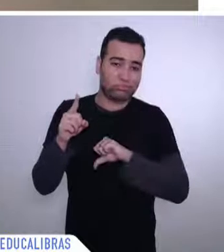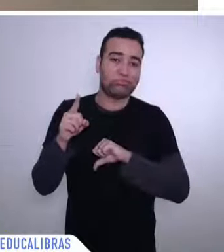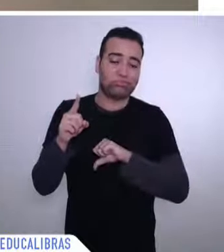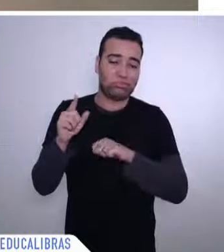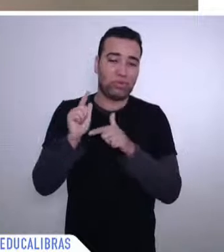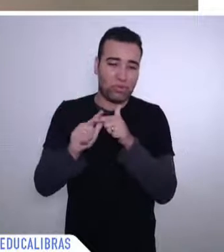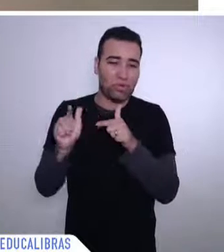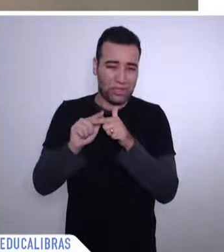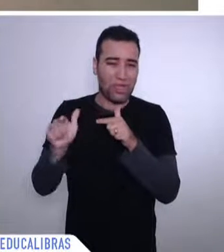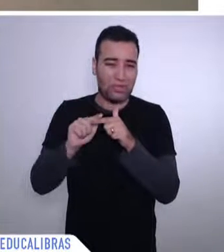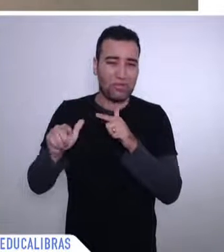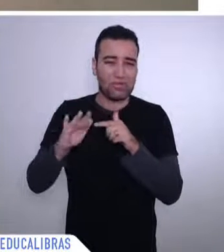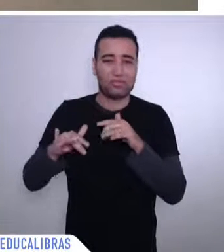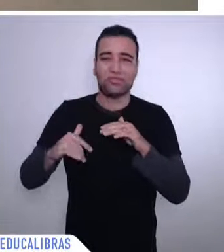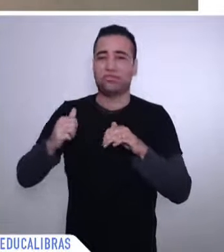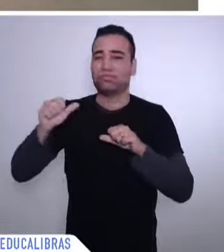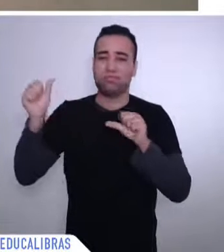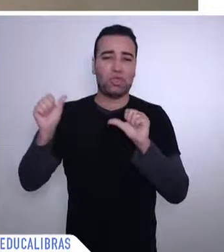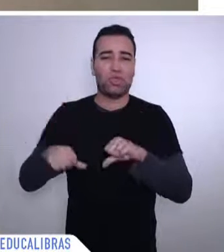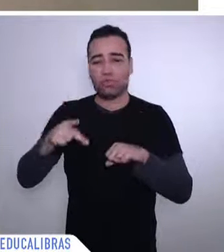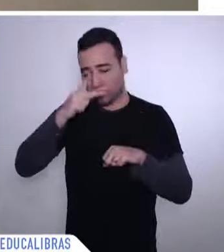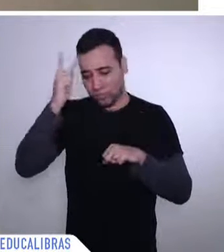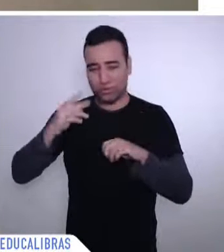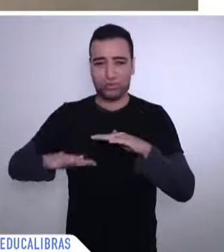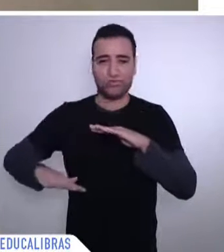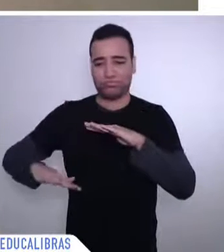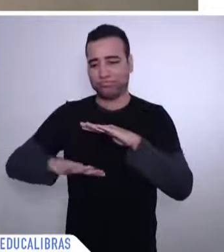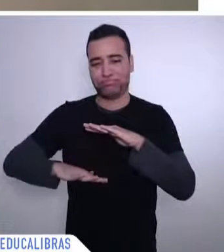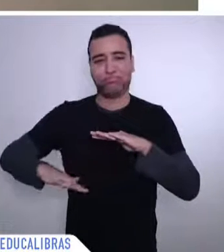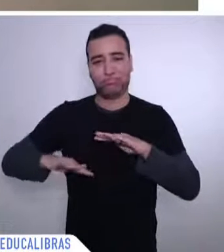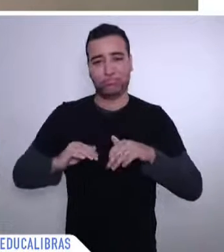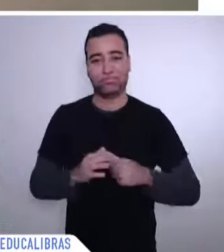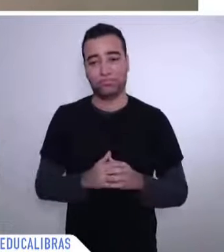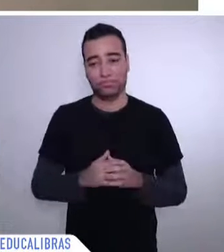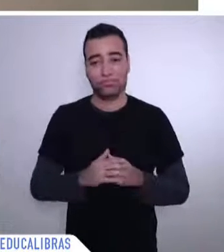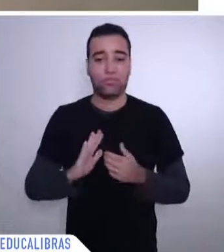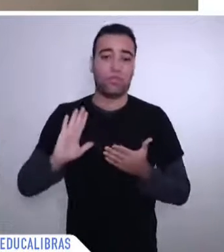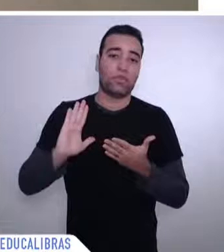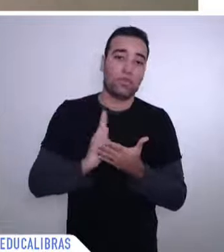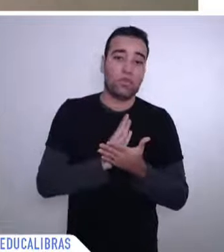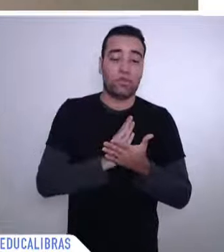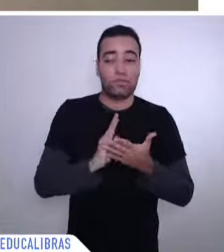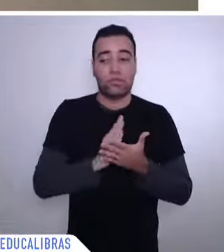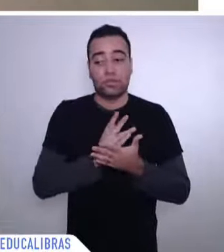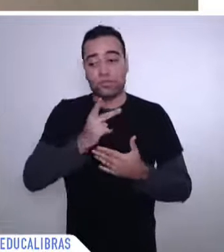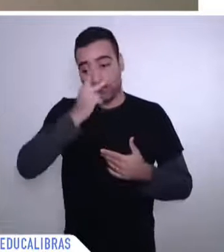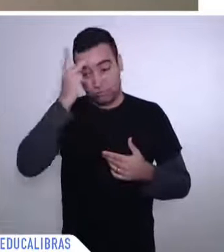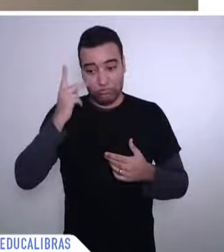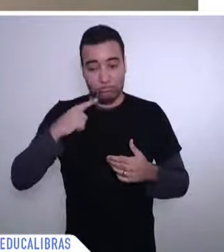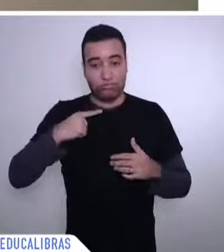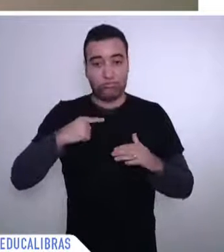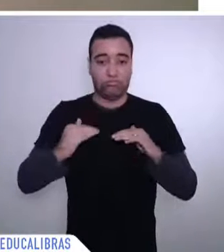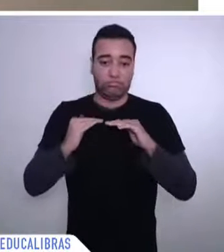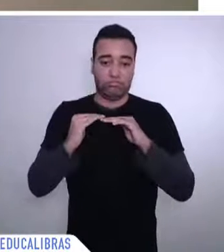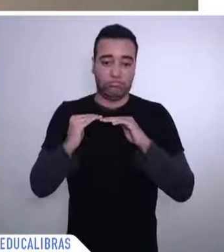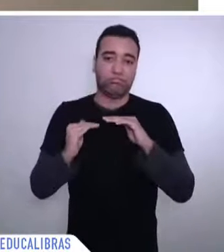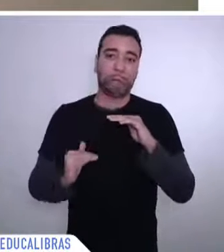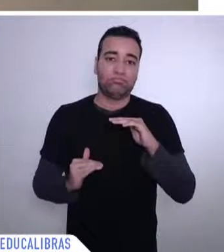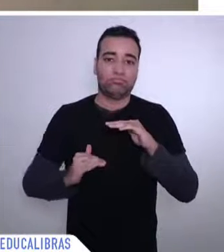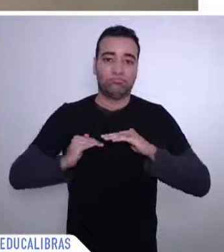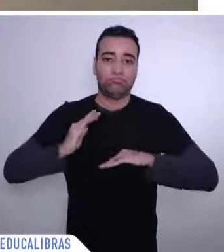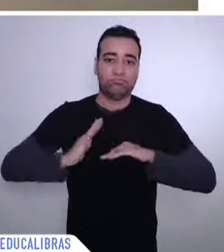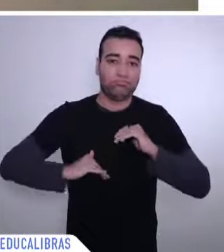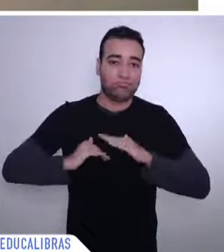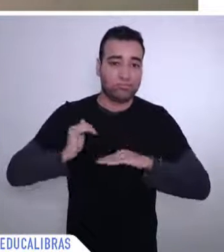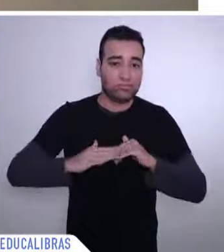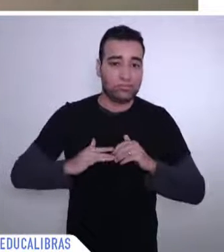are greatest for people who are low skilled. And if we don't have the right policies in place,